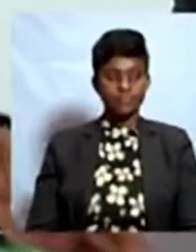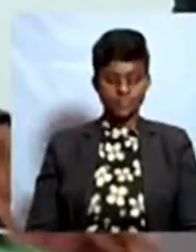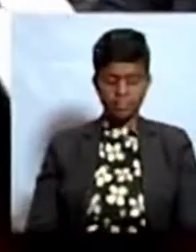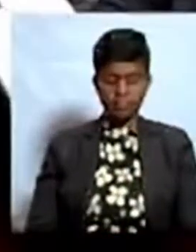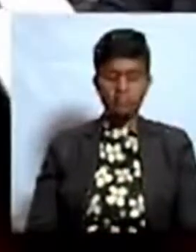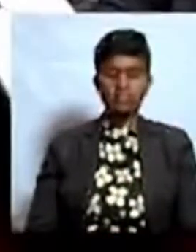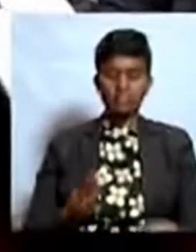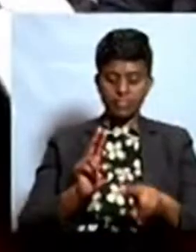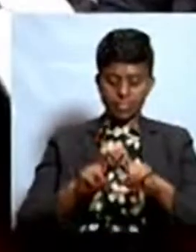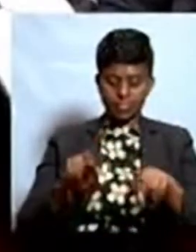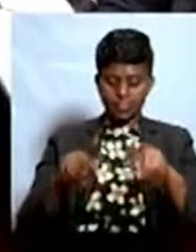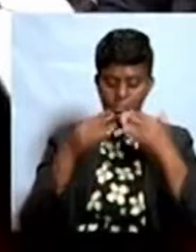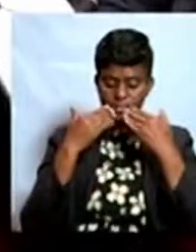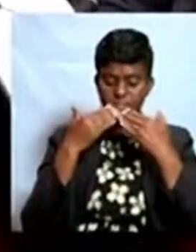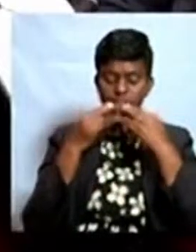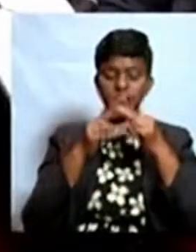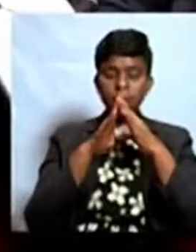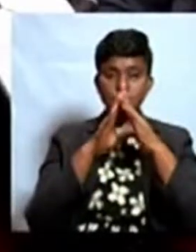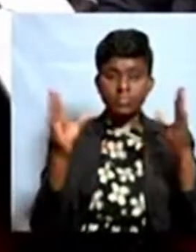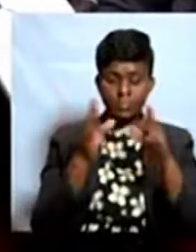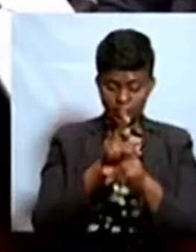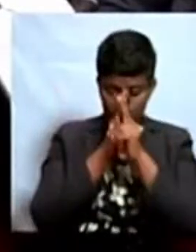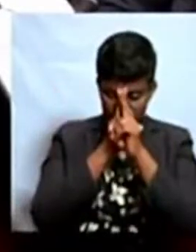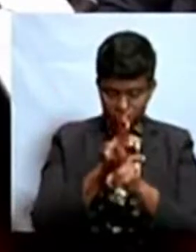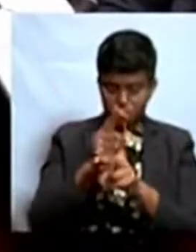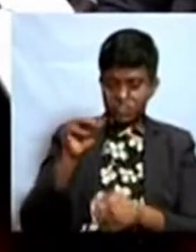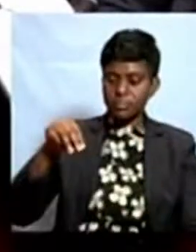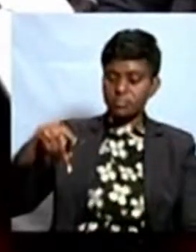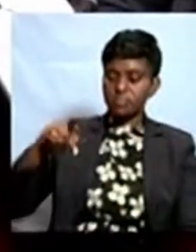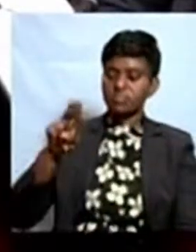Thank you, Chair, and thank you, Honorable Mpundu.